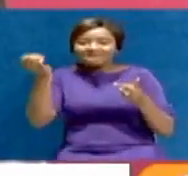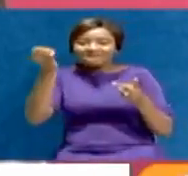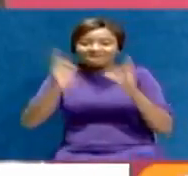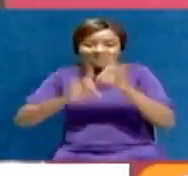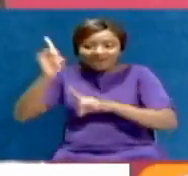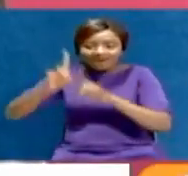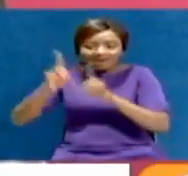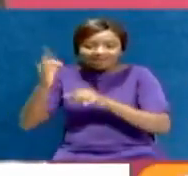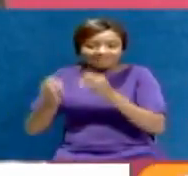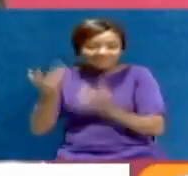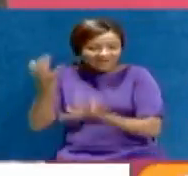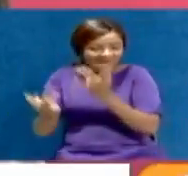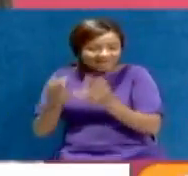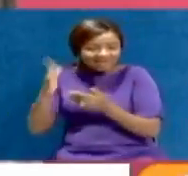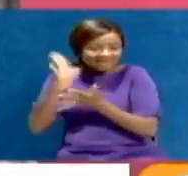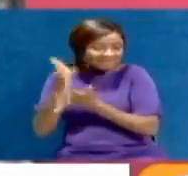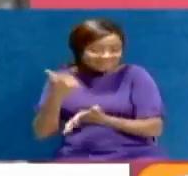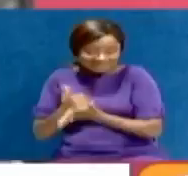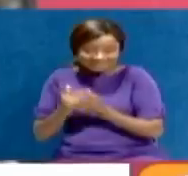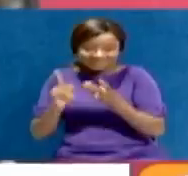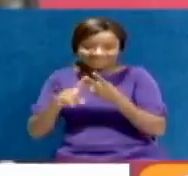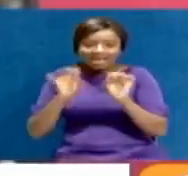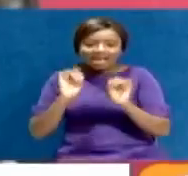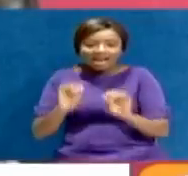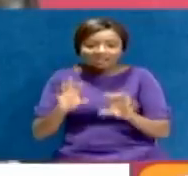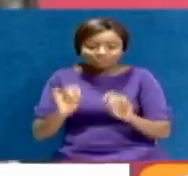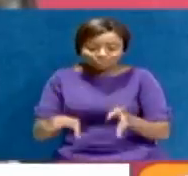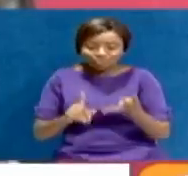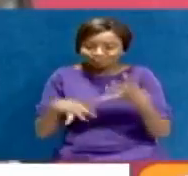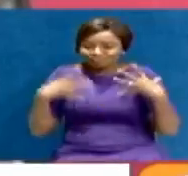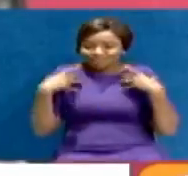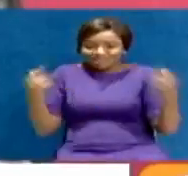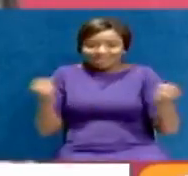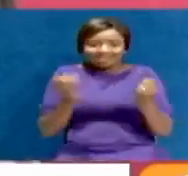department, municipality, health service,